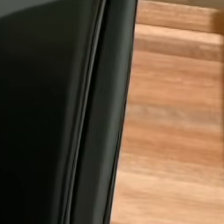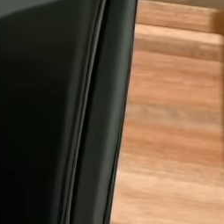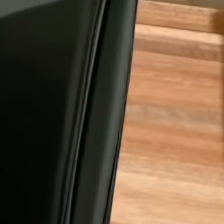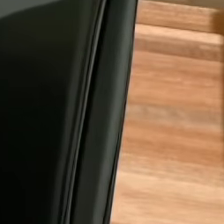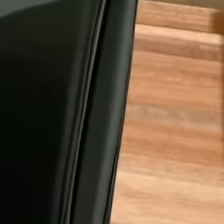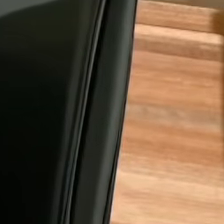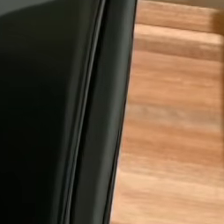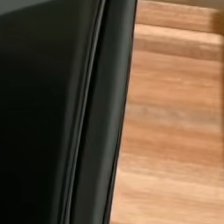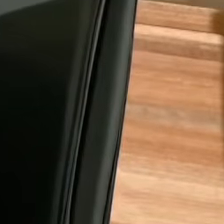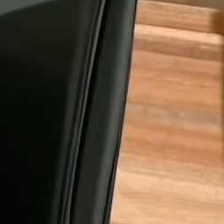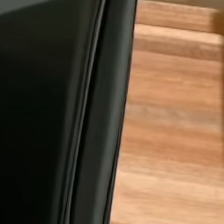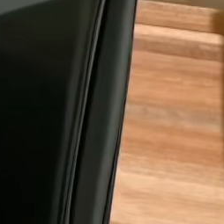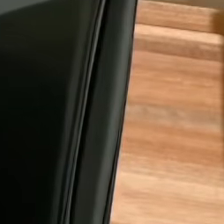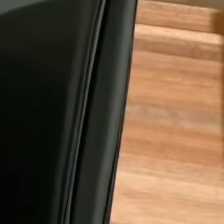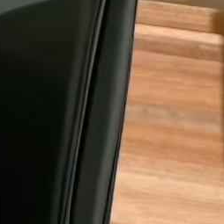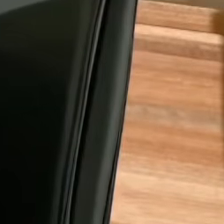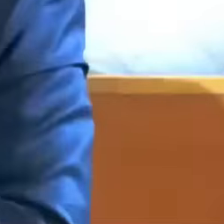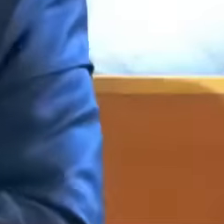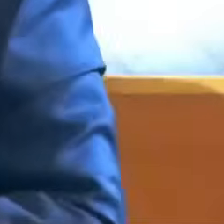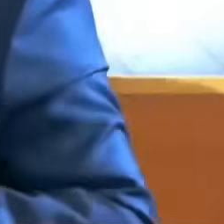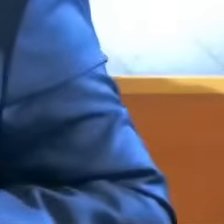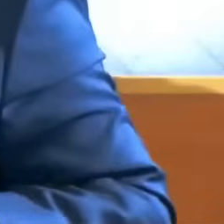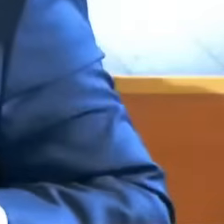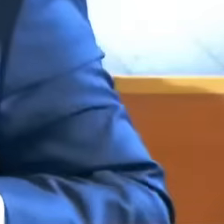that topic.